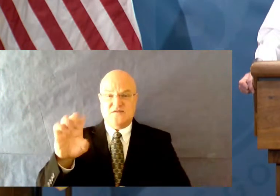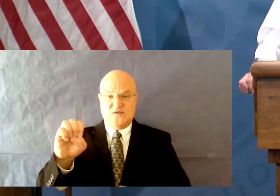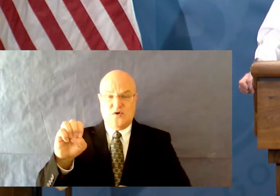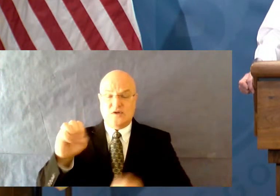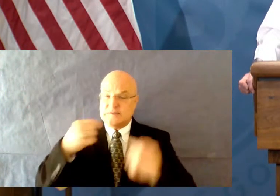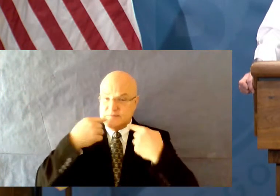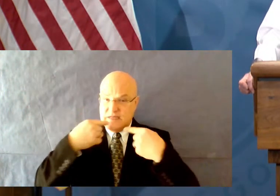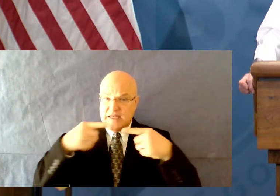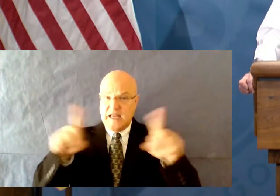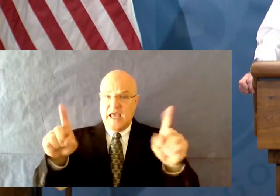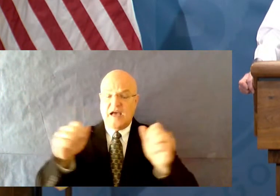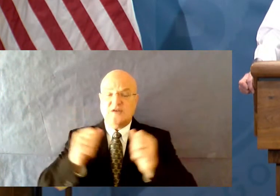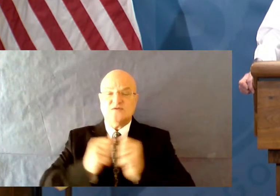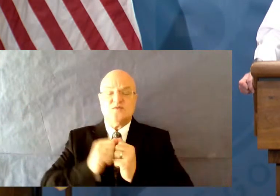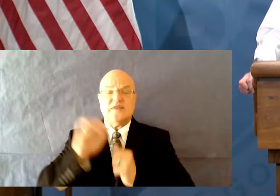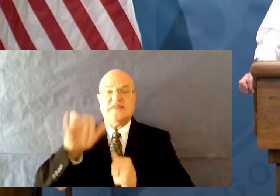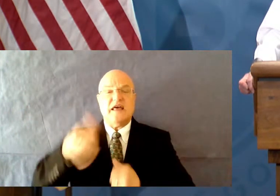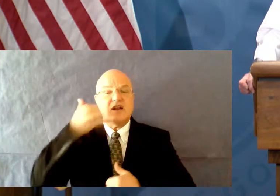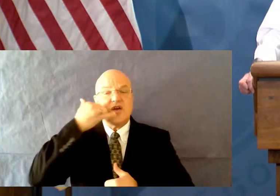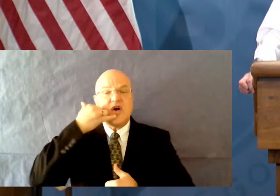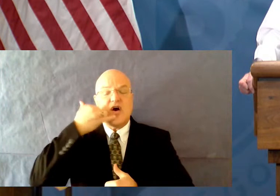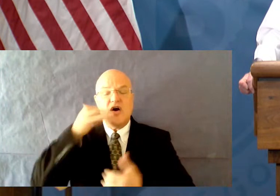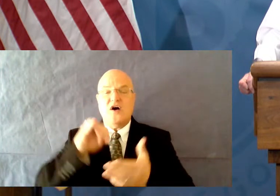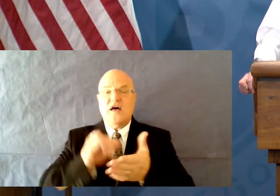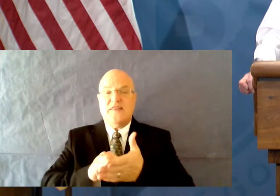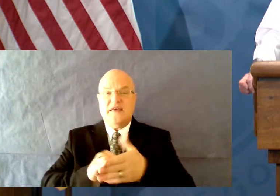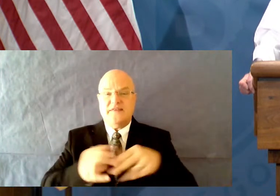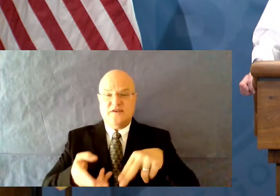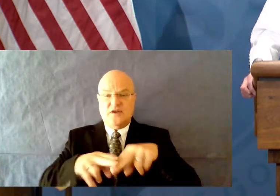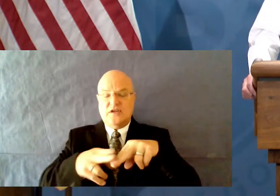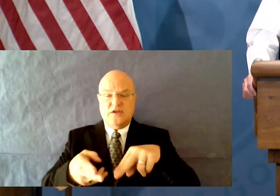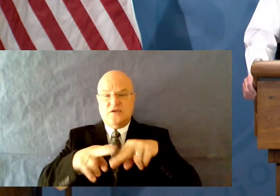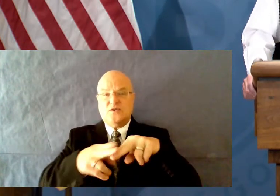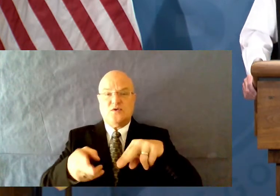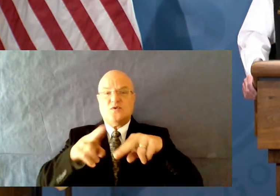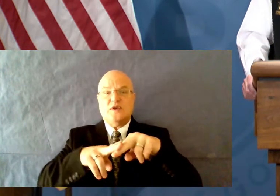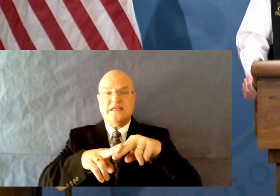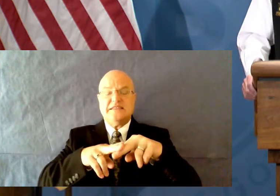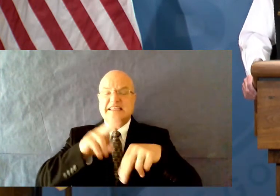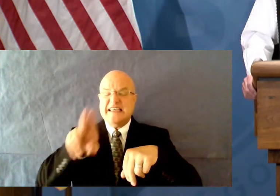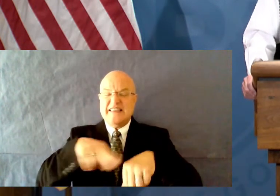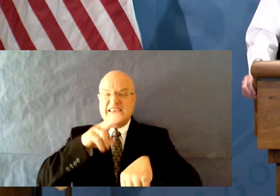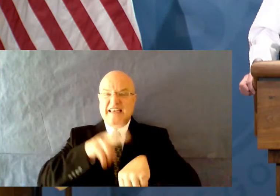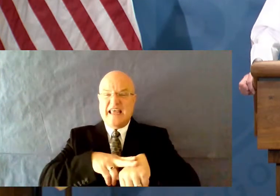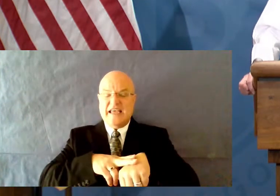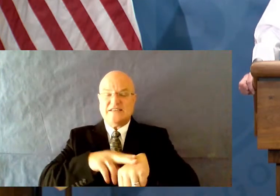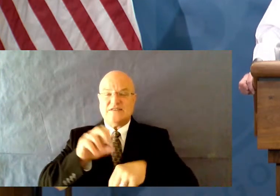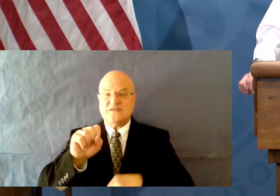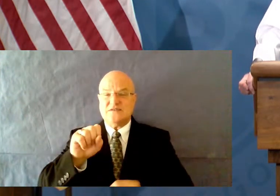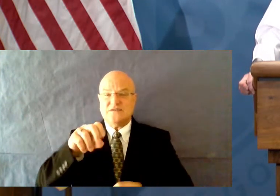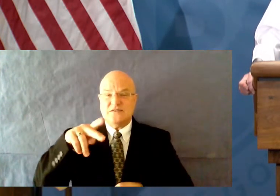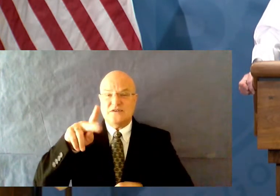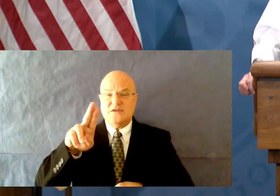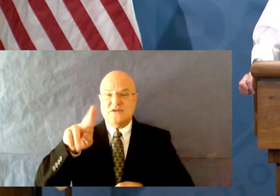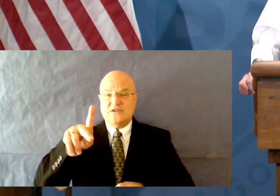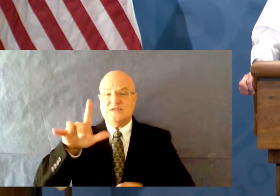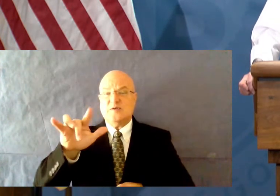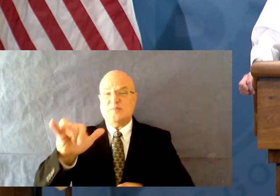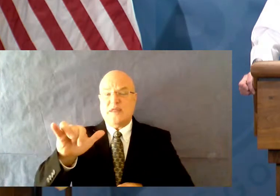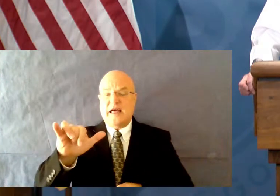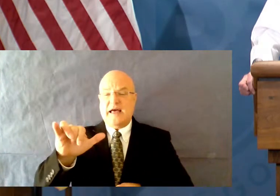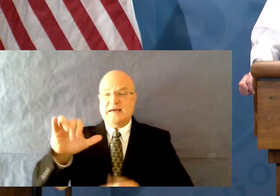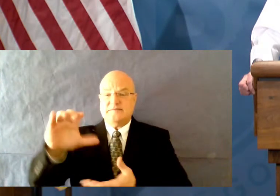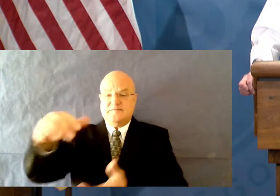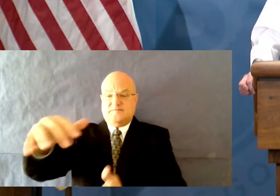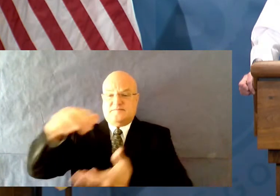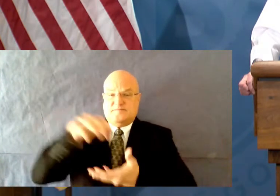with the governors, that they are increasing these national supply allocated to the